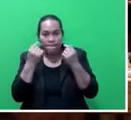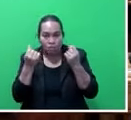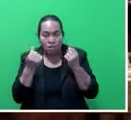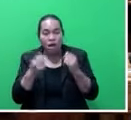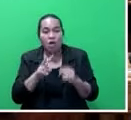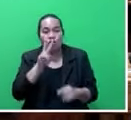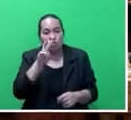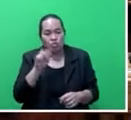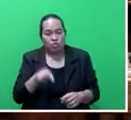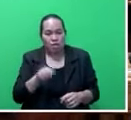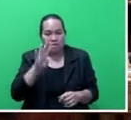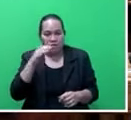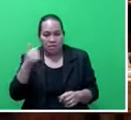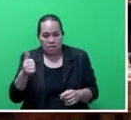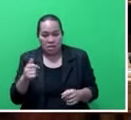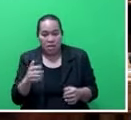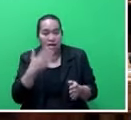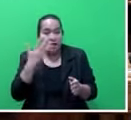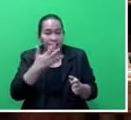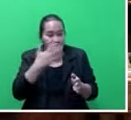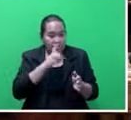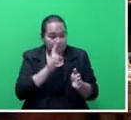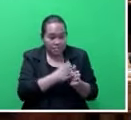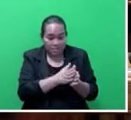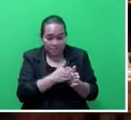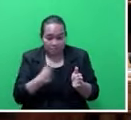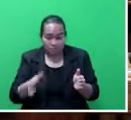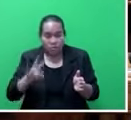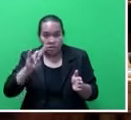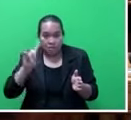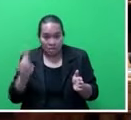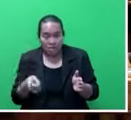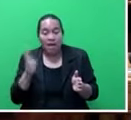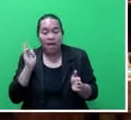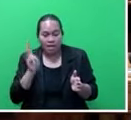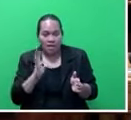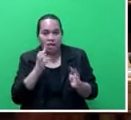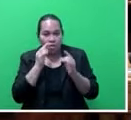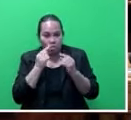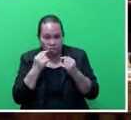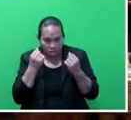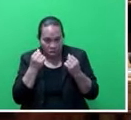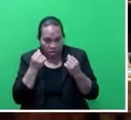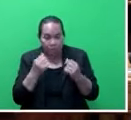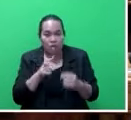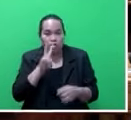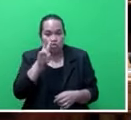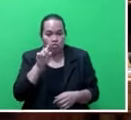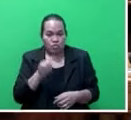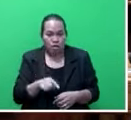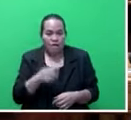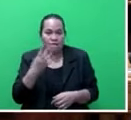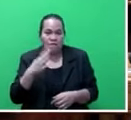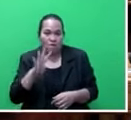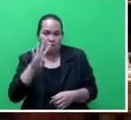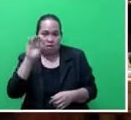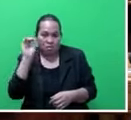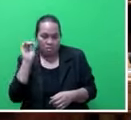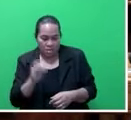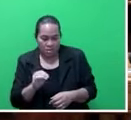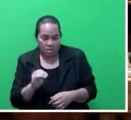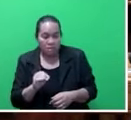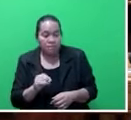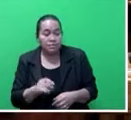2.46. 1991 to 2000, again, Rabuka, 2.44.